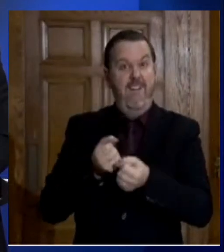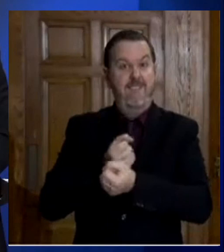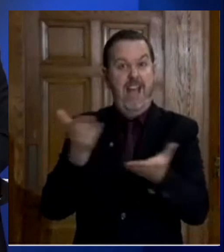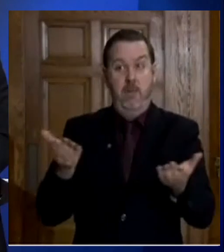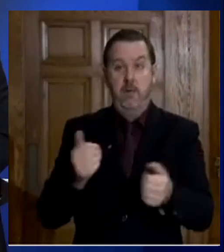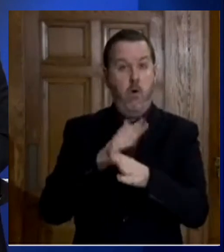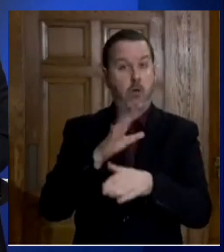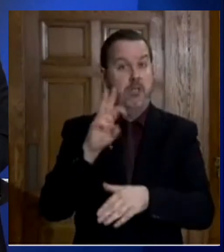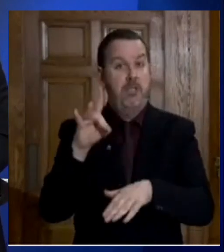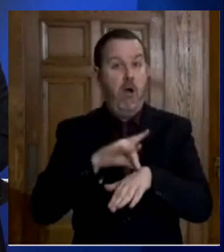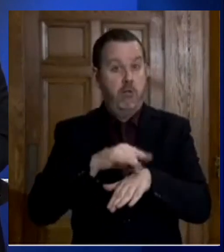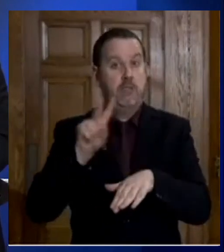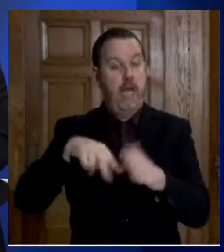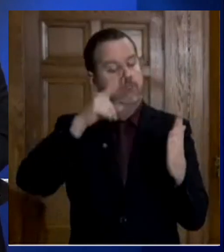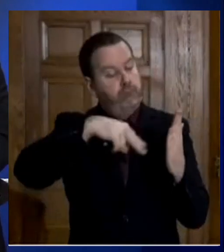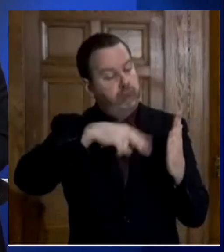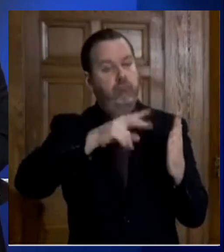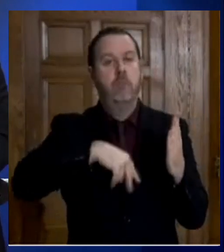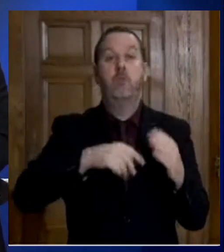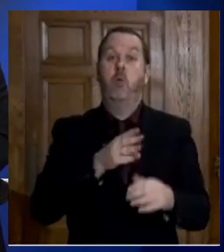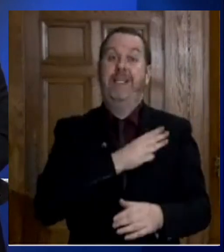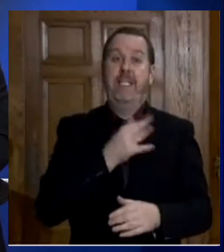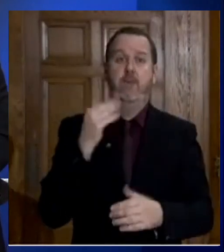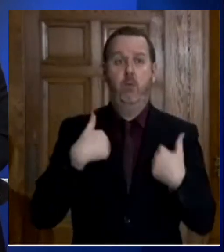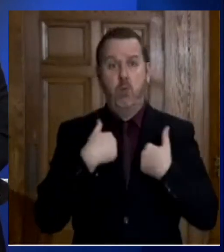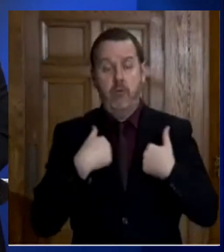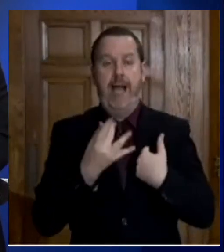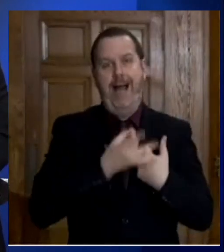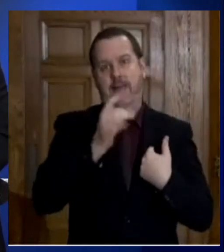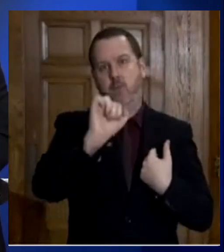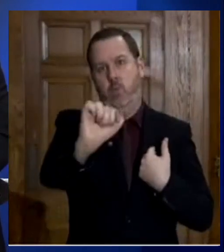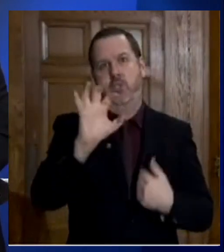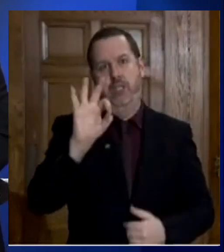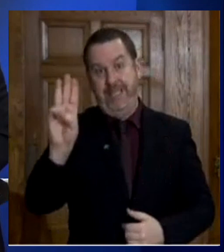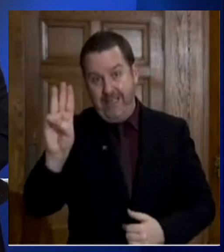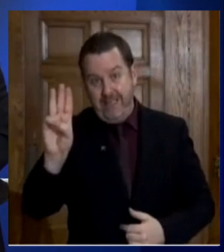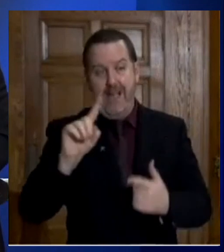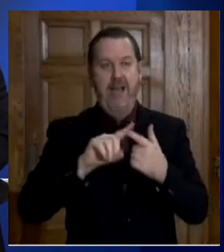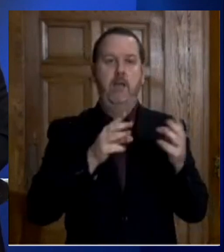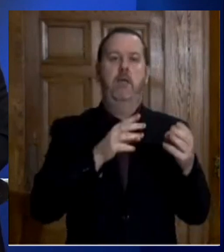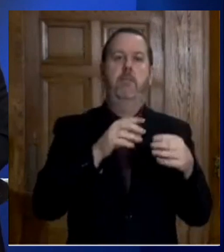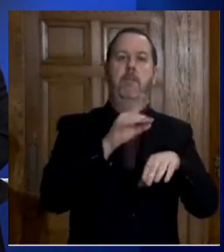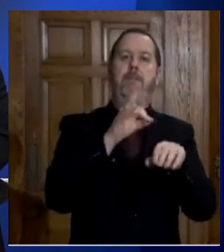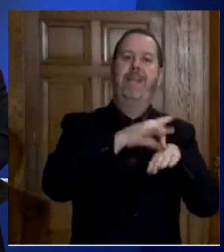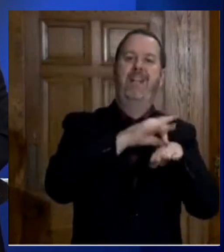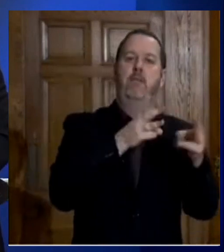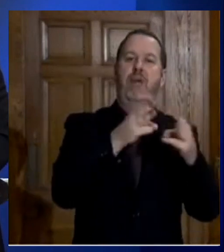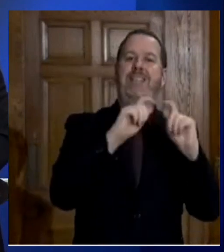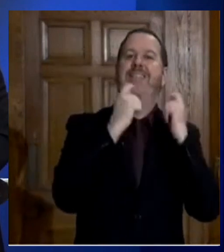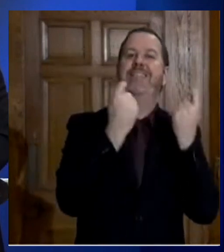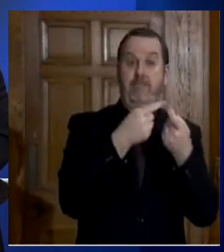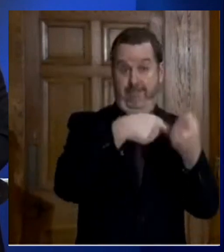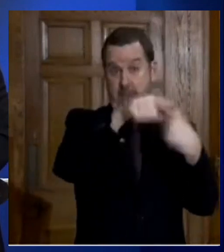practitioners. So please take the advice of your general practitioner, the practice team. They are the experts, and they will advise you accordingly about